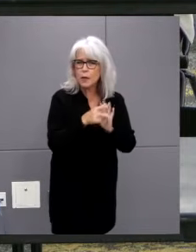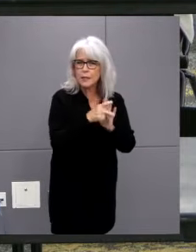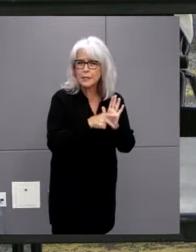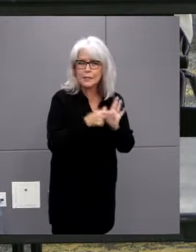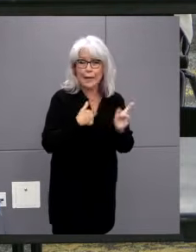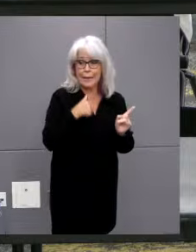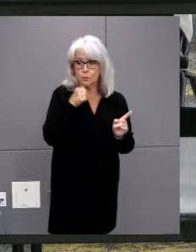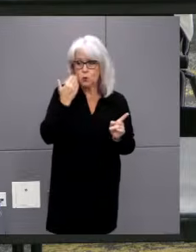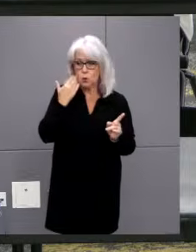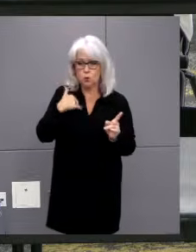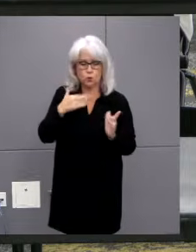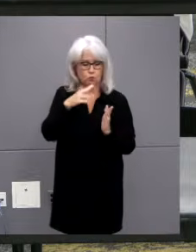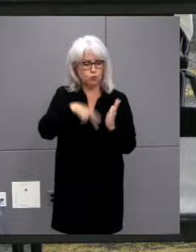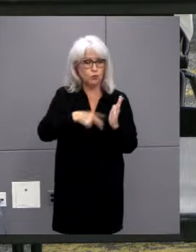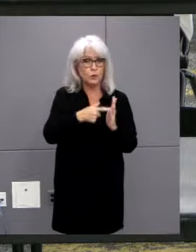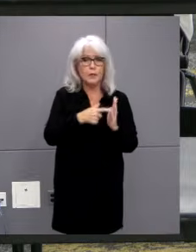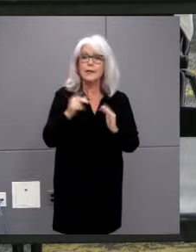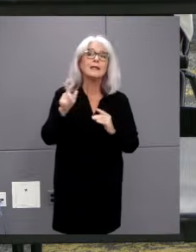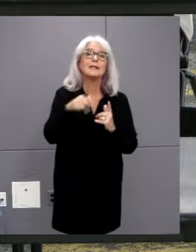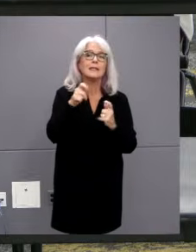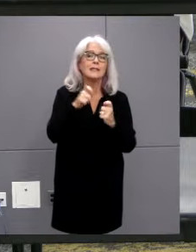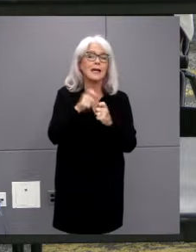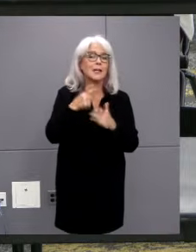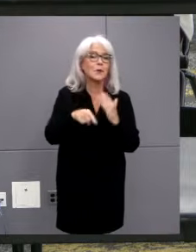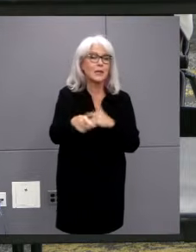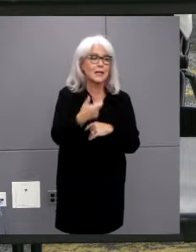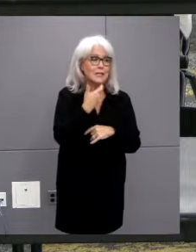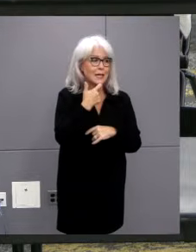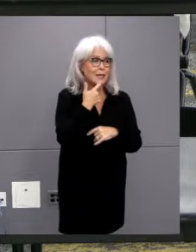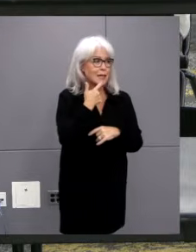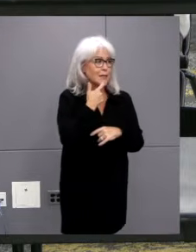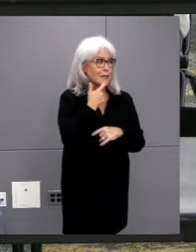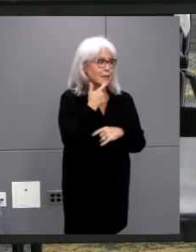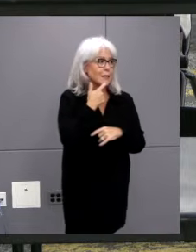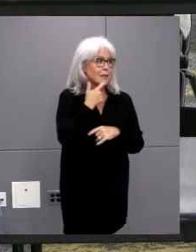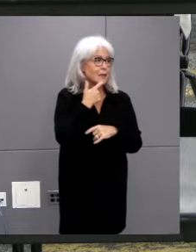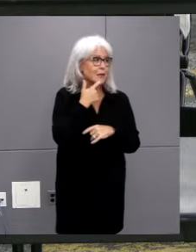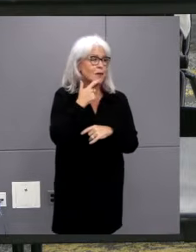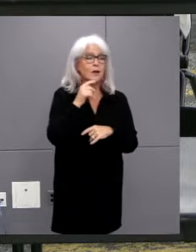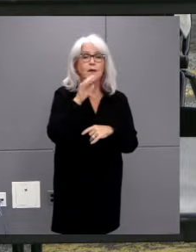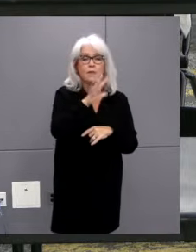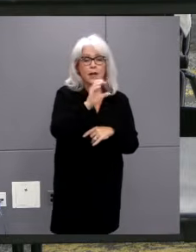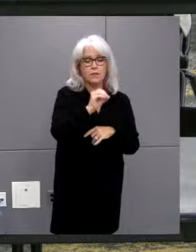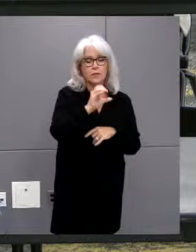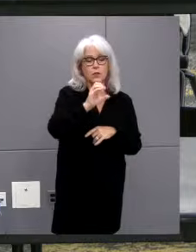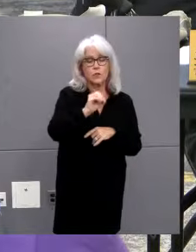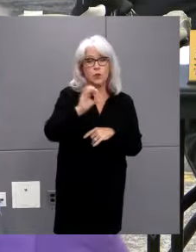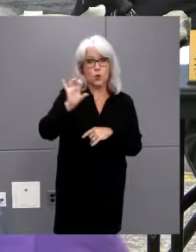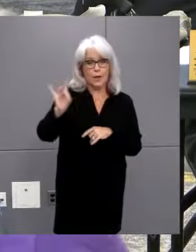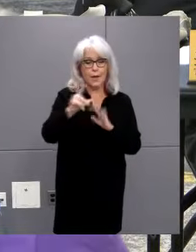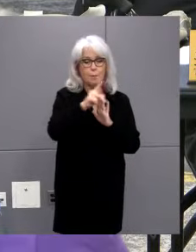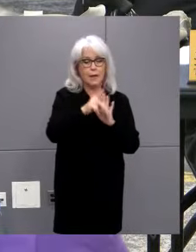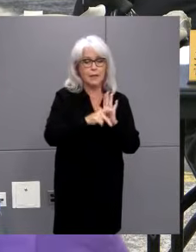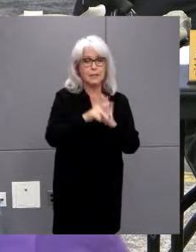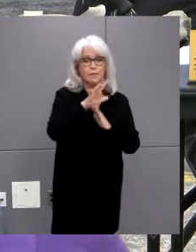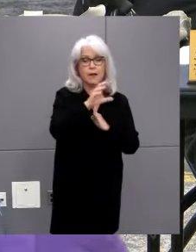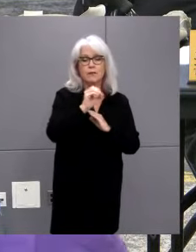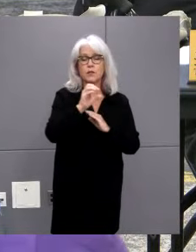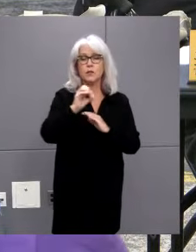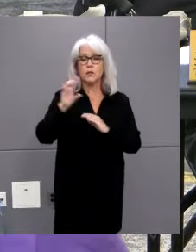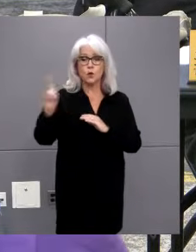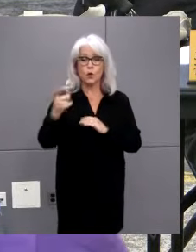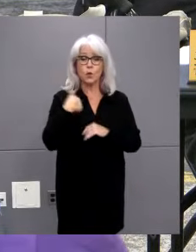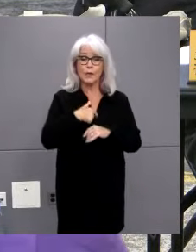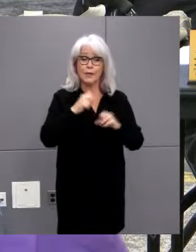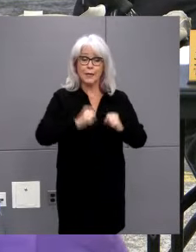I don't want to interrupt. I just want to forget it. But it's exactly what I said, though. It's policy. What was the number? 5008. 5008. We are allowed to speak with